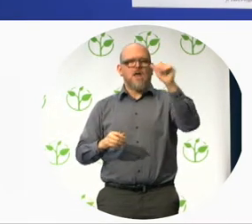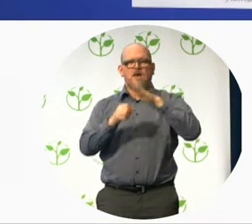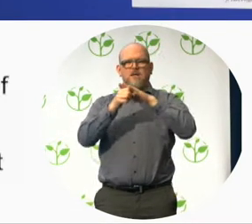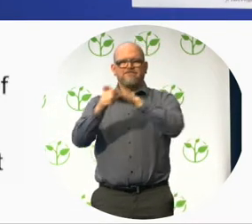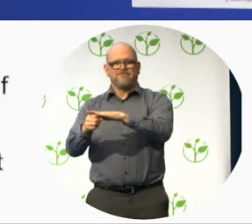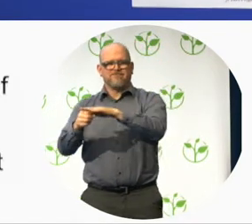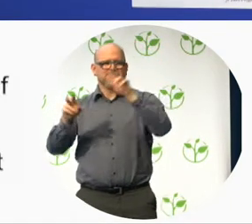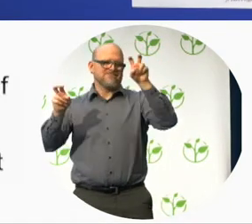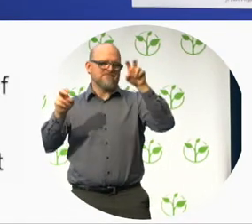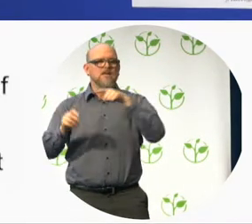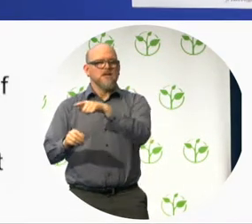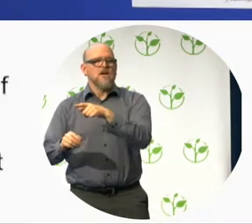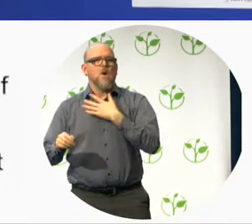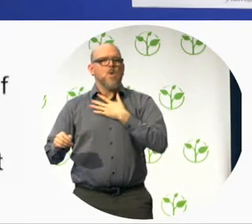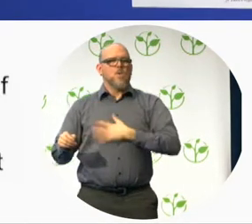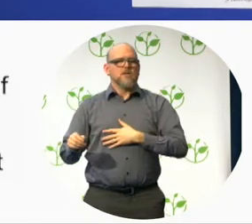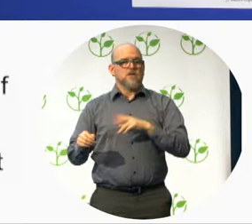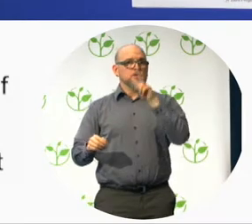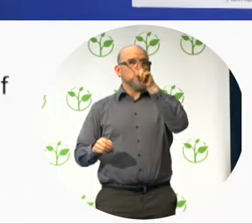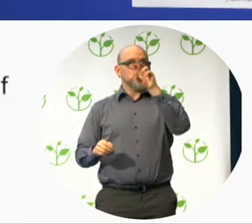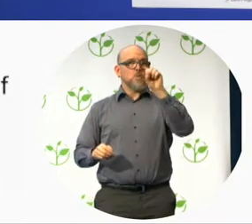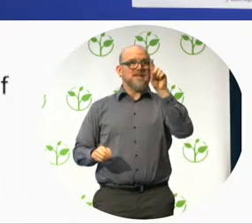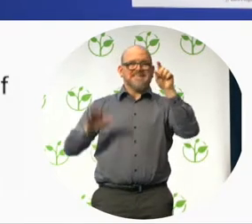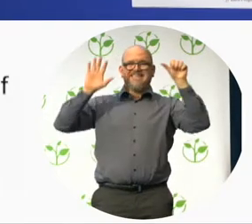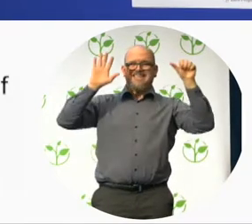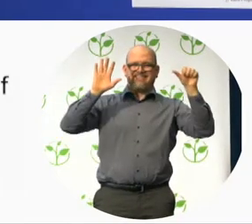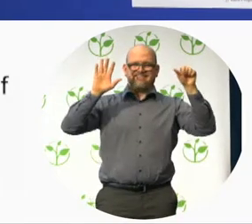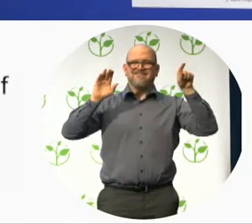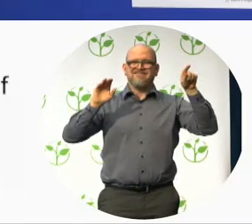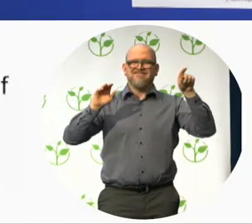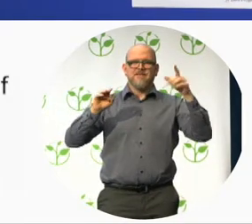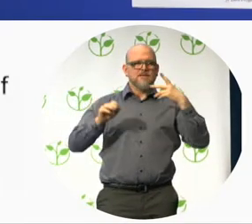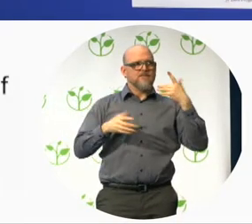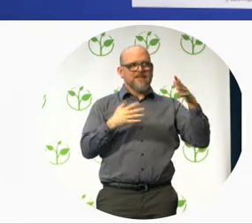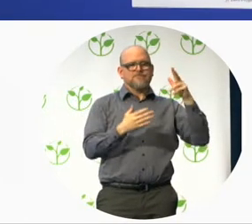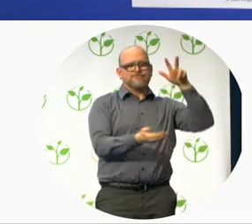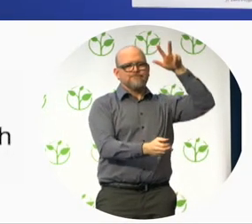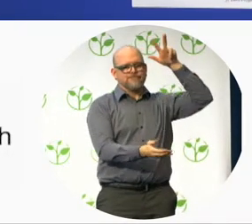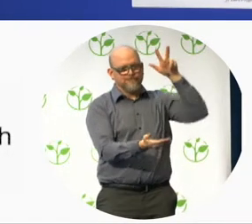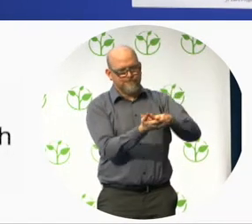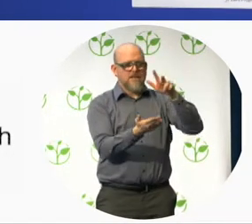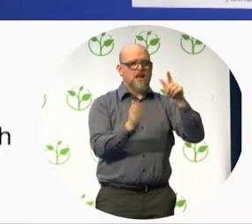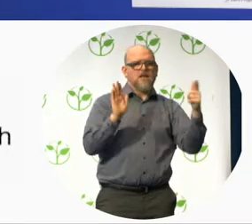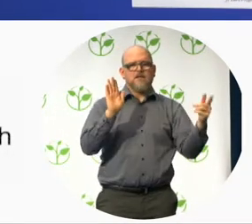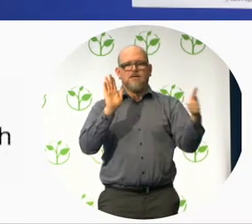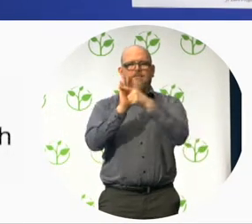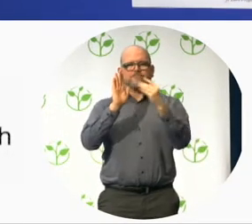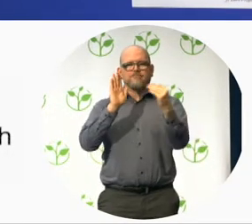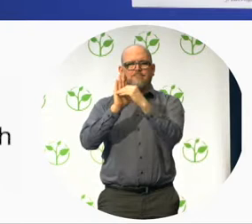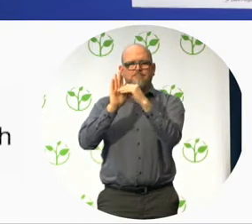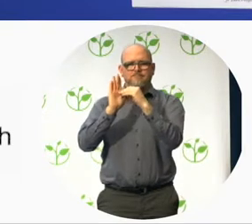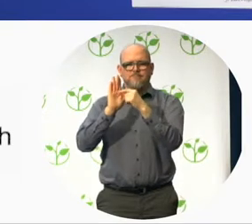compiled a list of the most successful disability initiatives under the Obama administration, and our